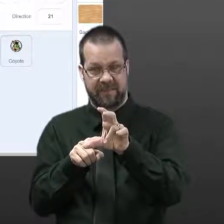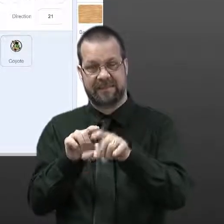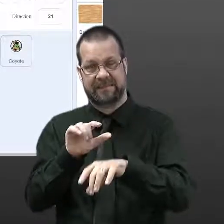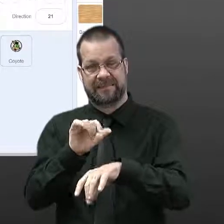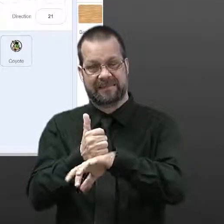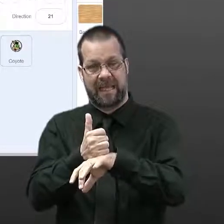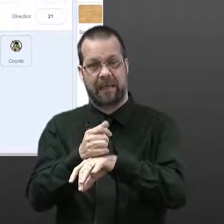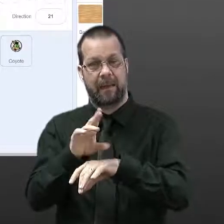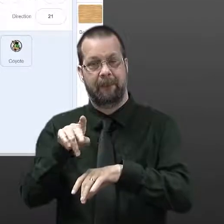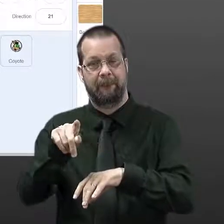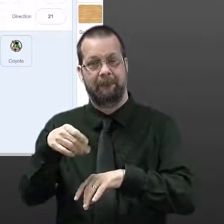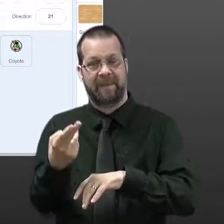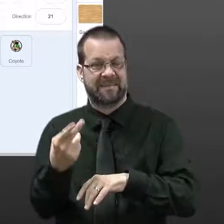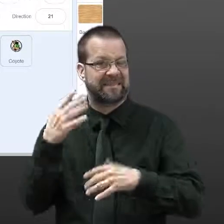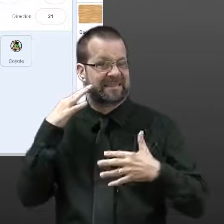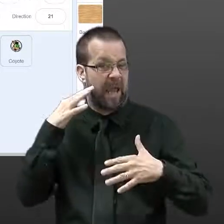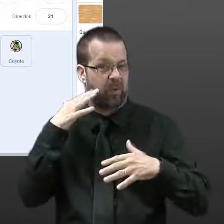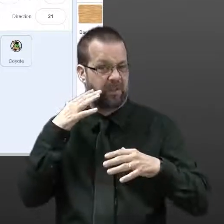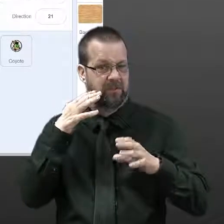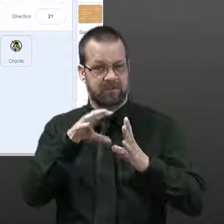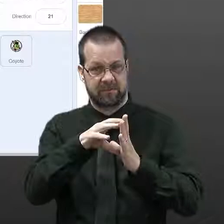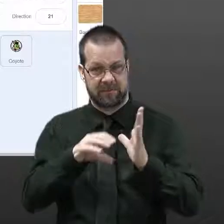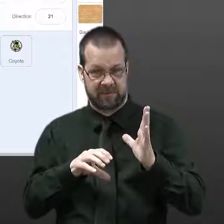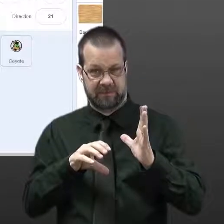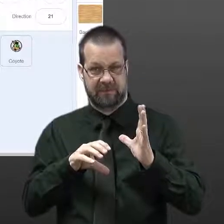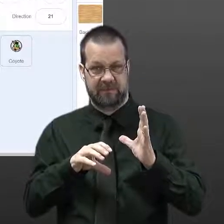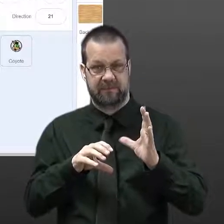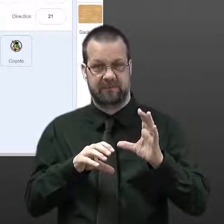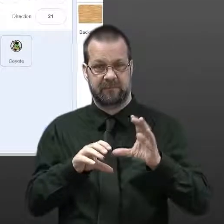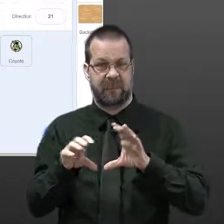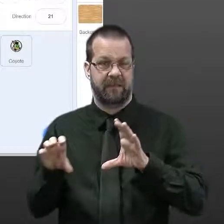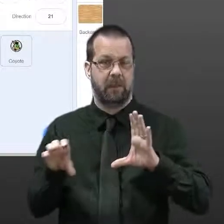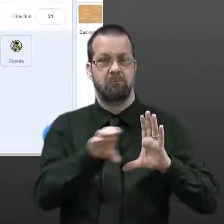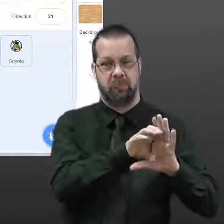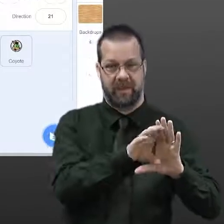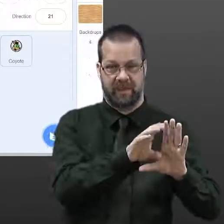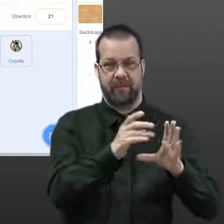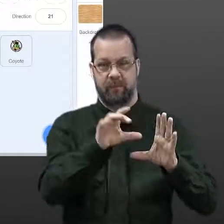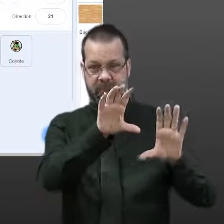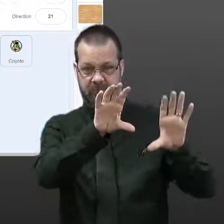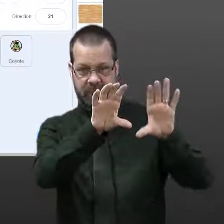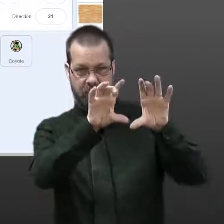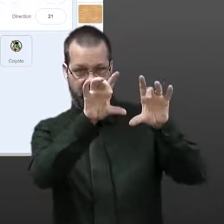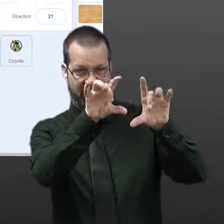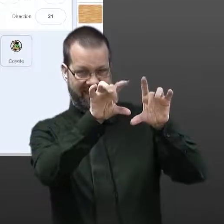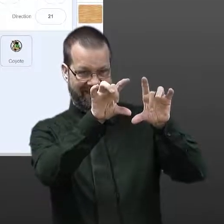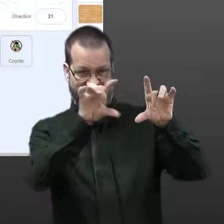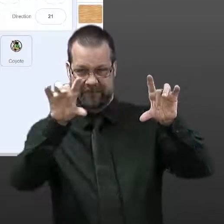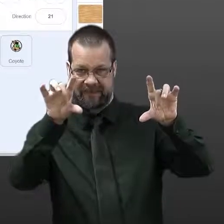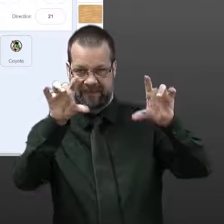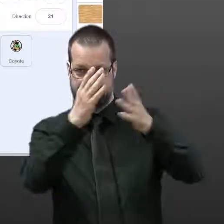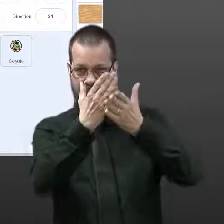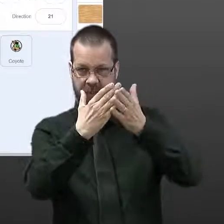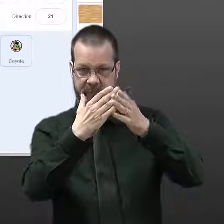pitch. And then I'll go ahead and put those right back in. But I just wanted